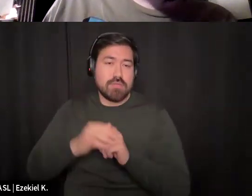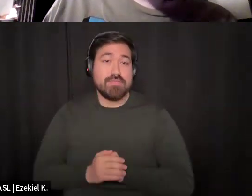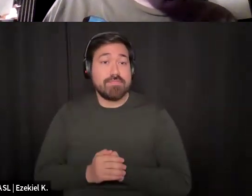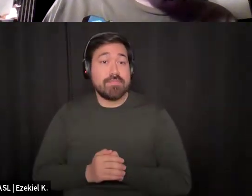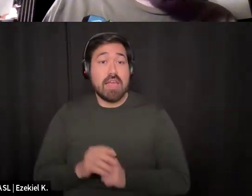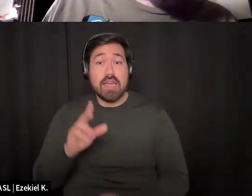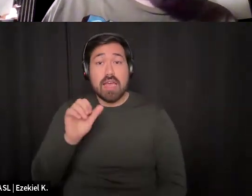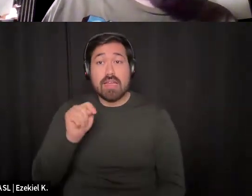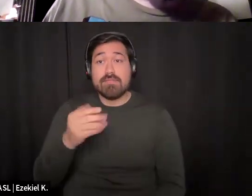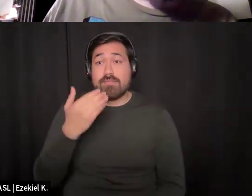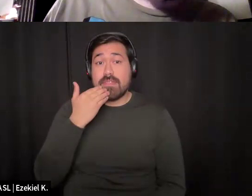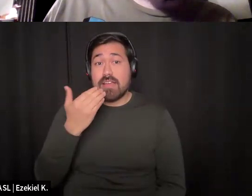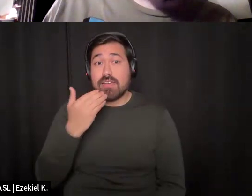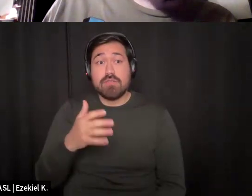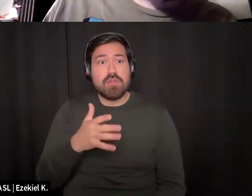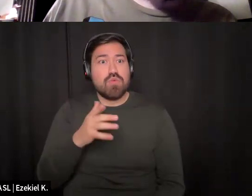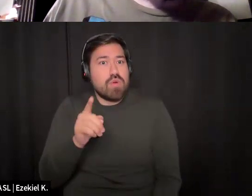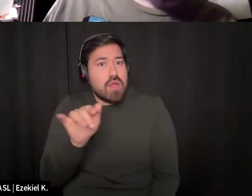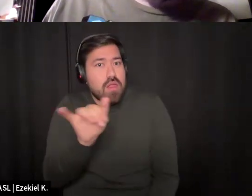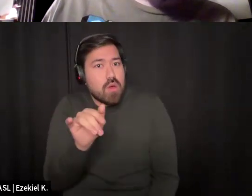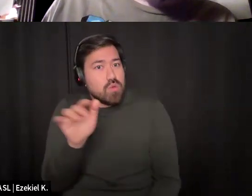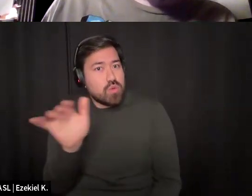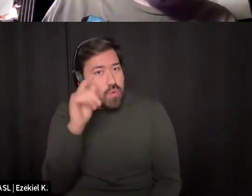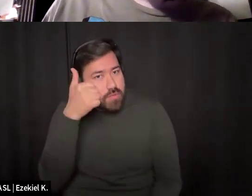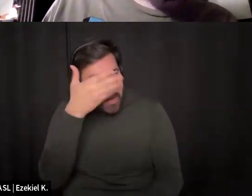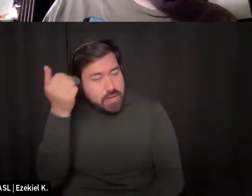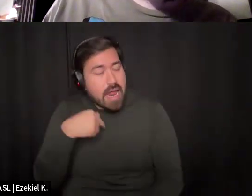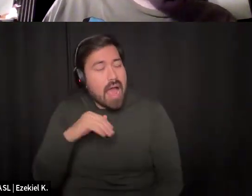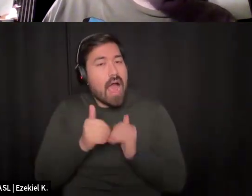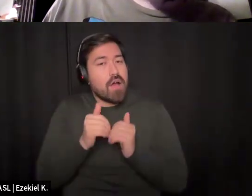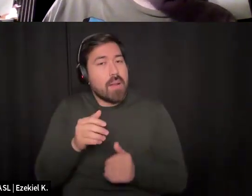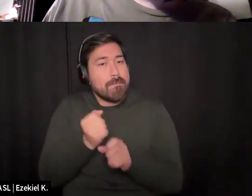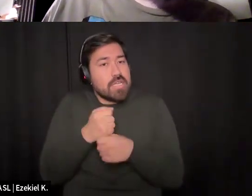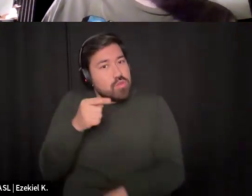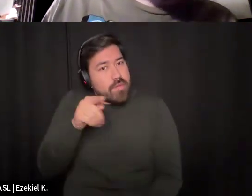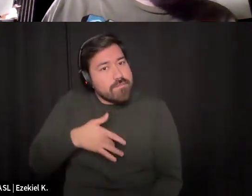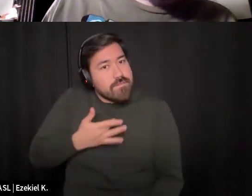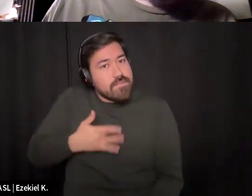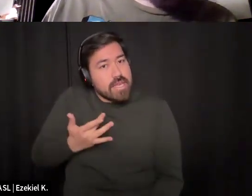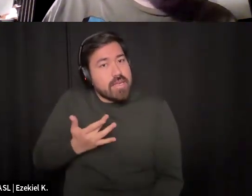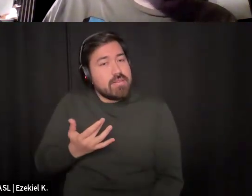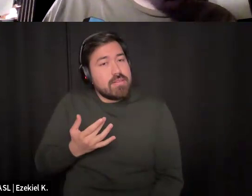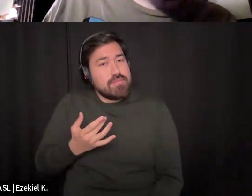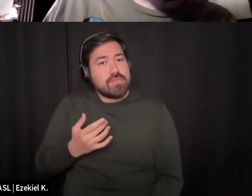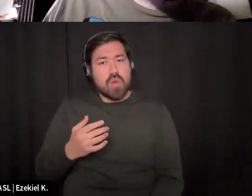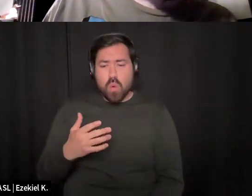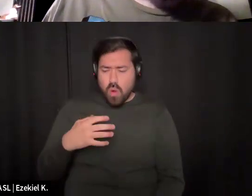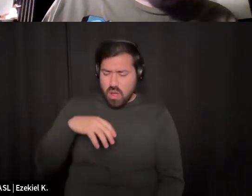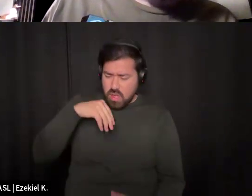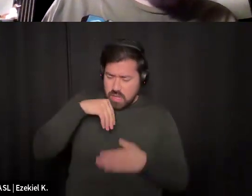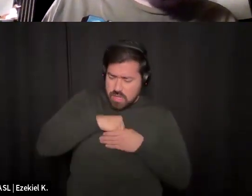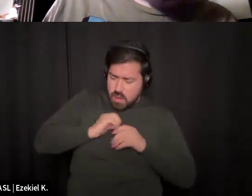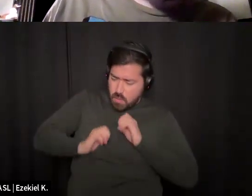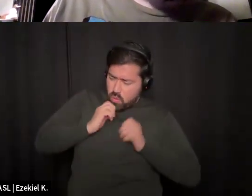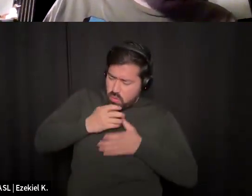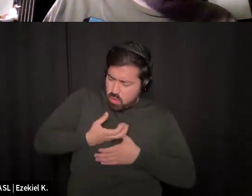And then to also notice how it makes you feel, because that can be part of it too. What does this bring up for me emotionally?